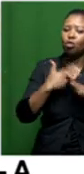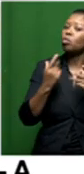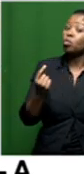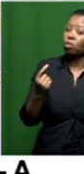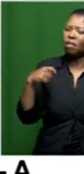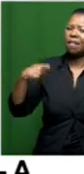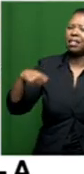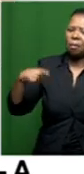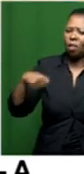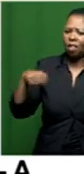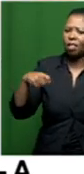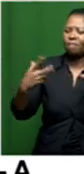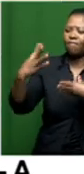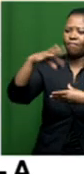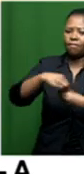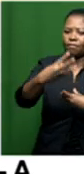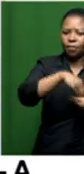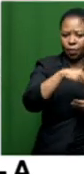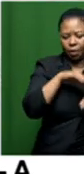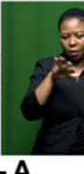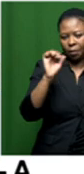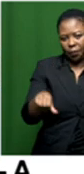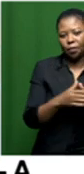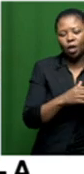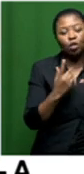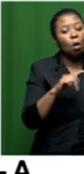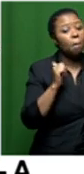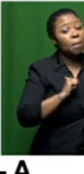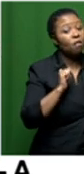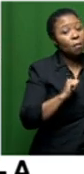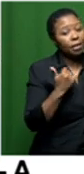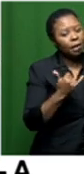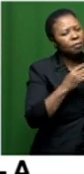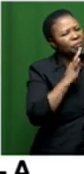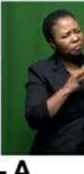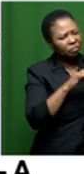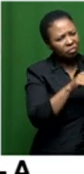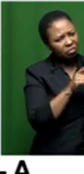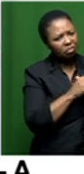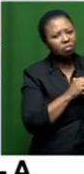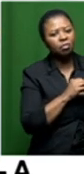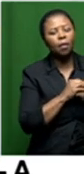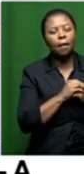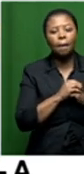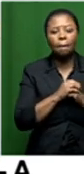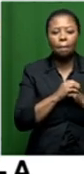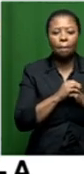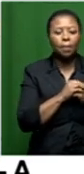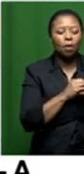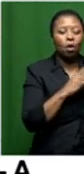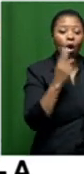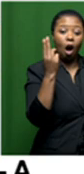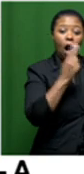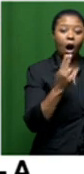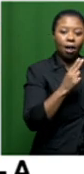to accommodate. I want to touch on the performance pieces as well. How much of it, you know, I think to put art